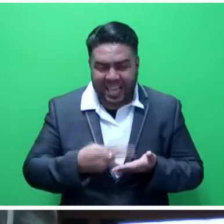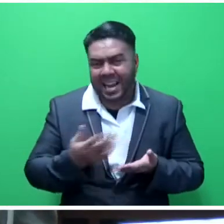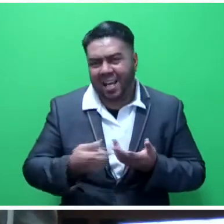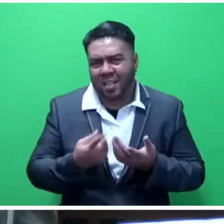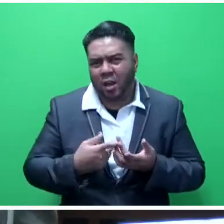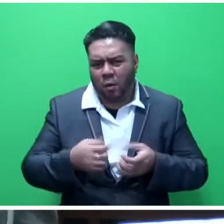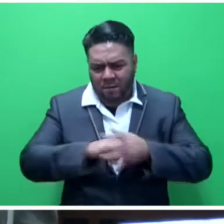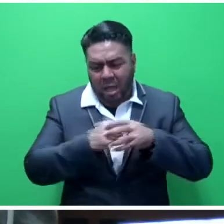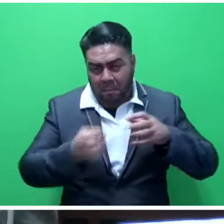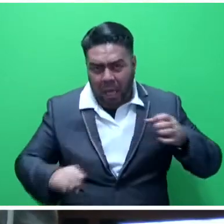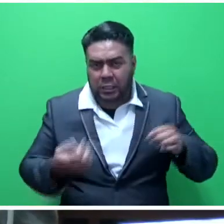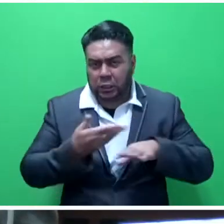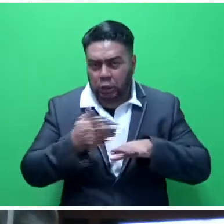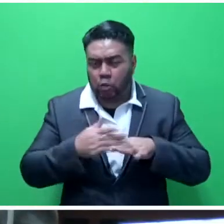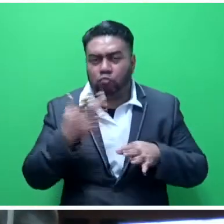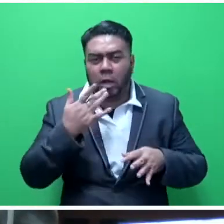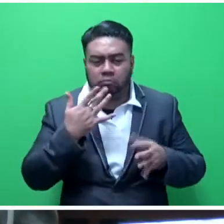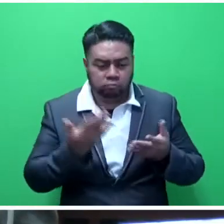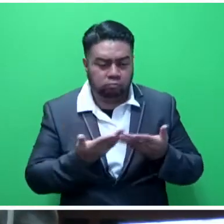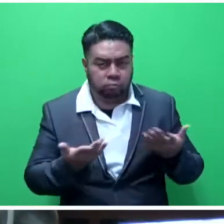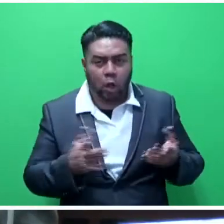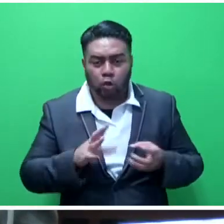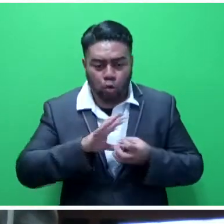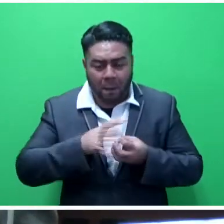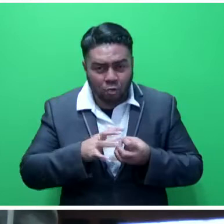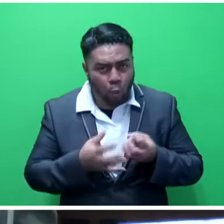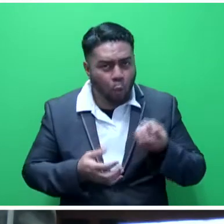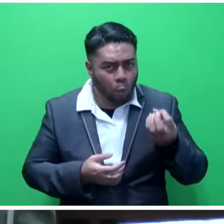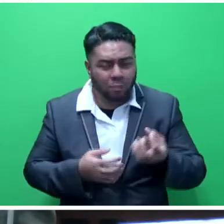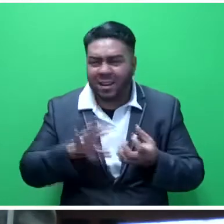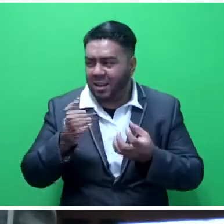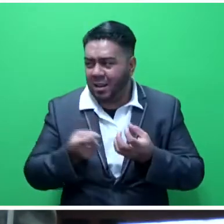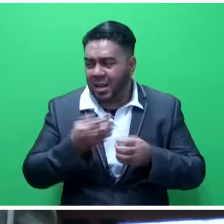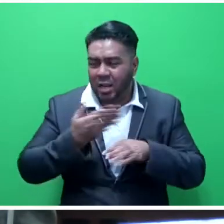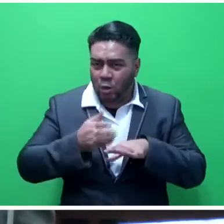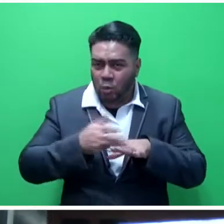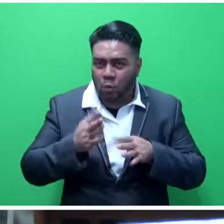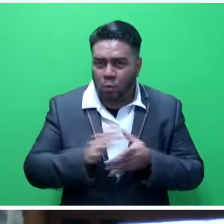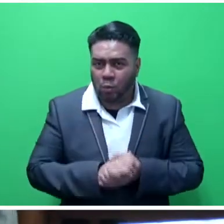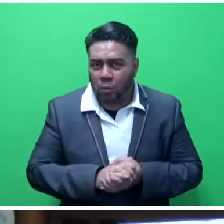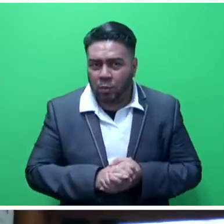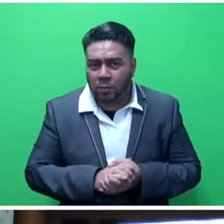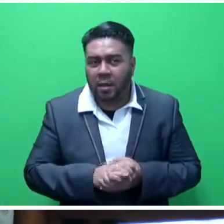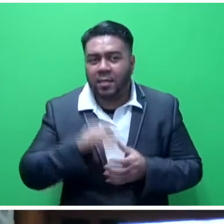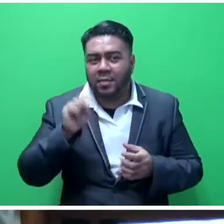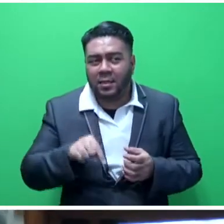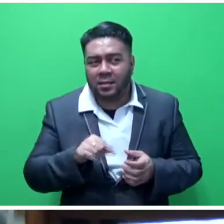eggplant new variety, tomato new variety, rice new variety. Mr. Speaker, these are